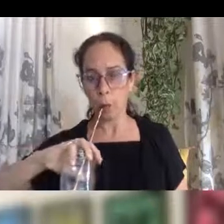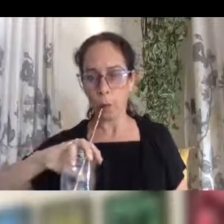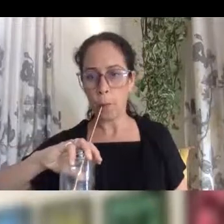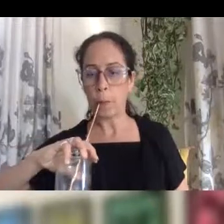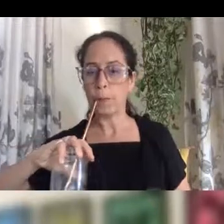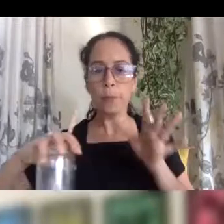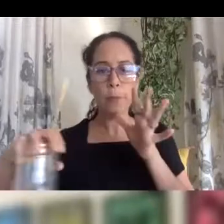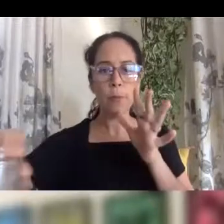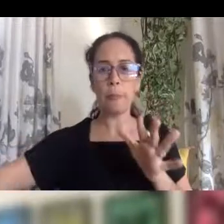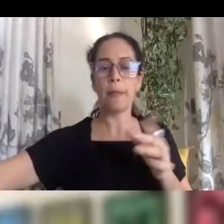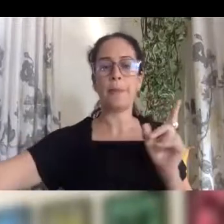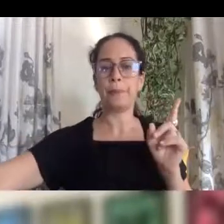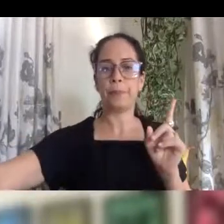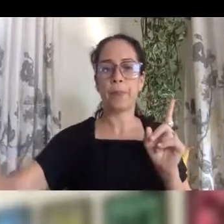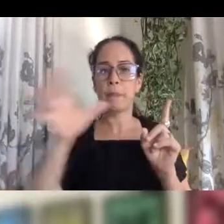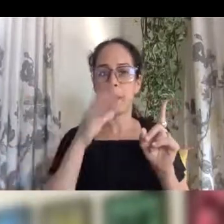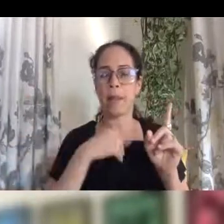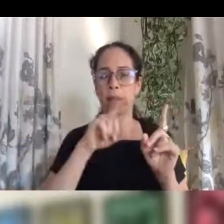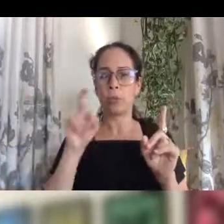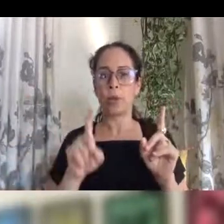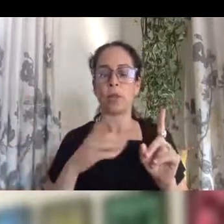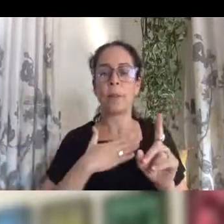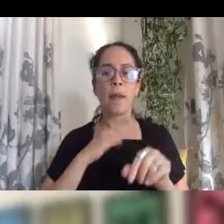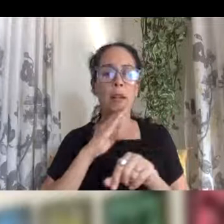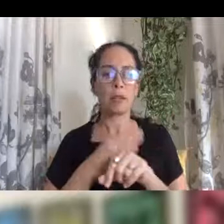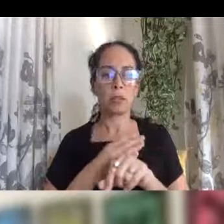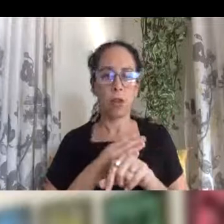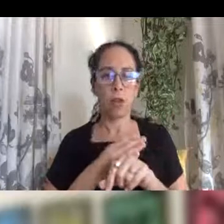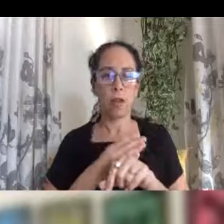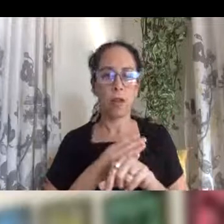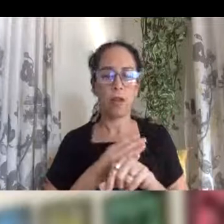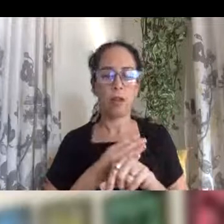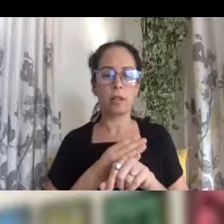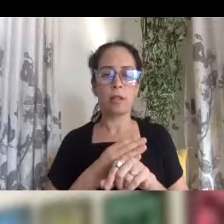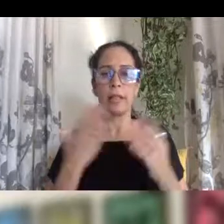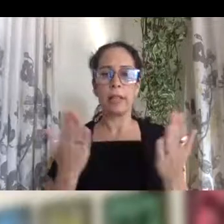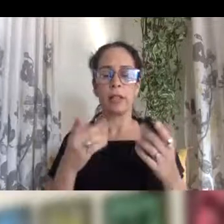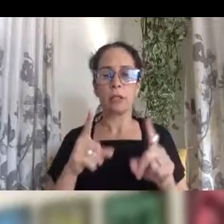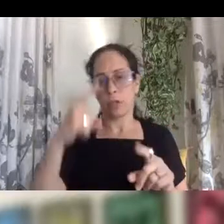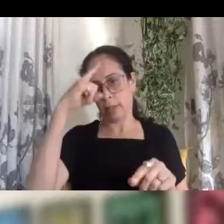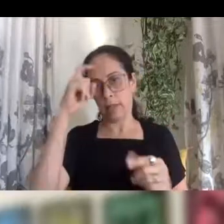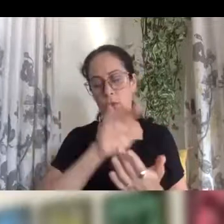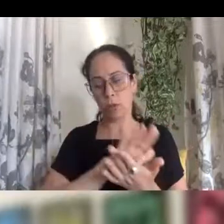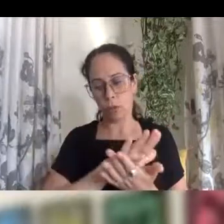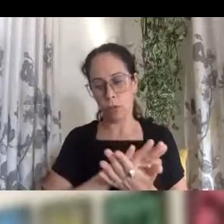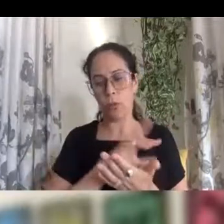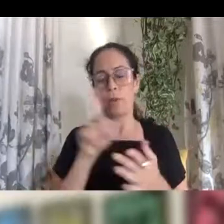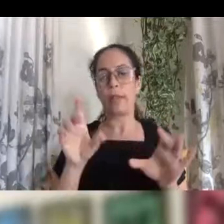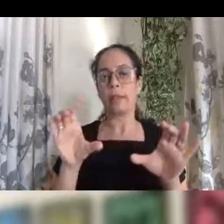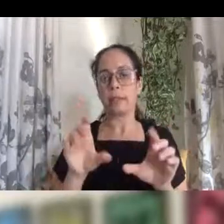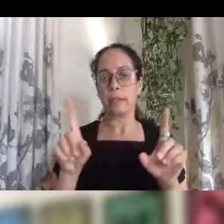Mom has a question. My daughter was in here during summer school and they did a test.